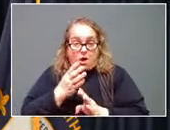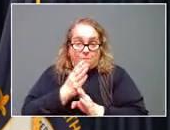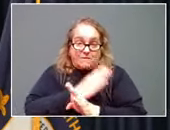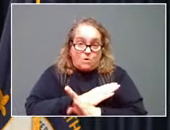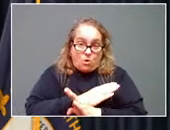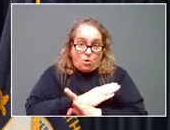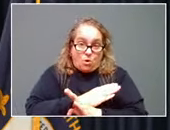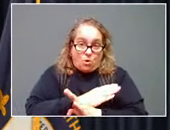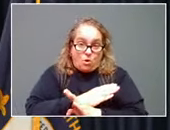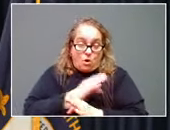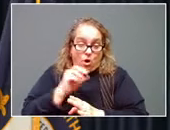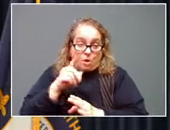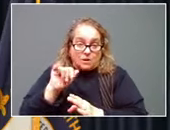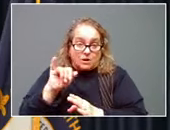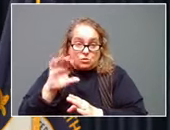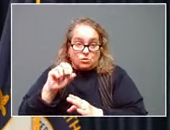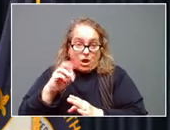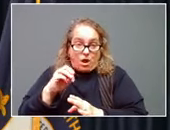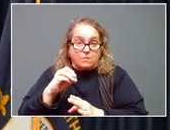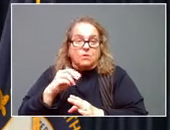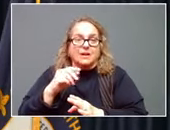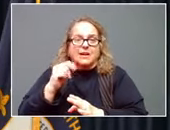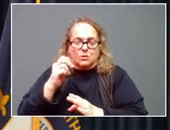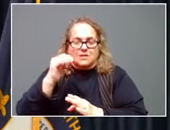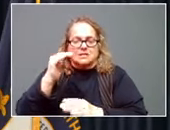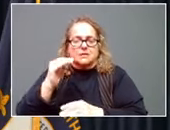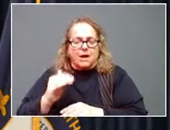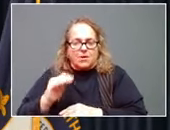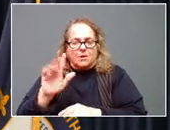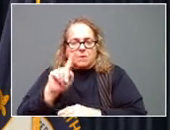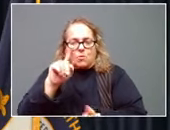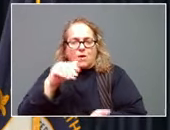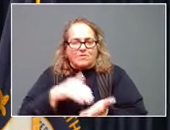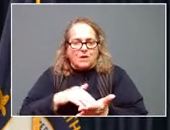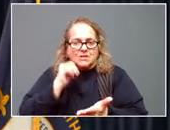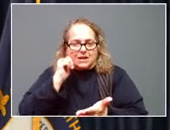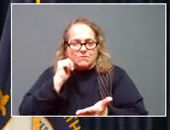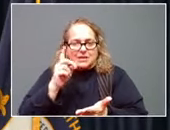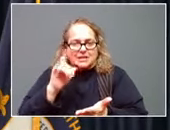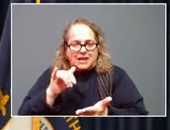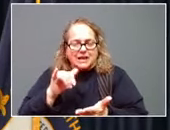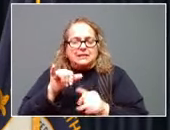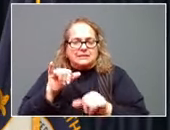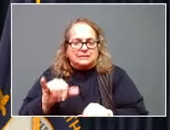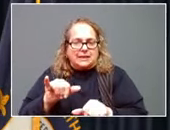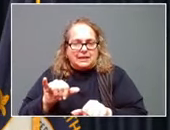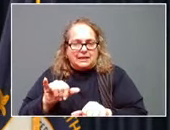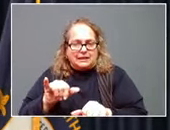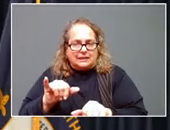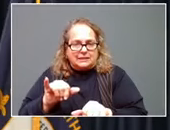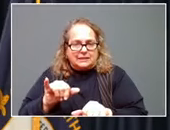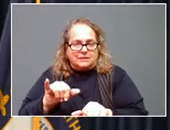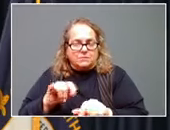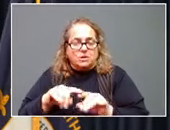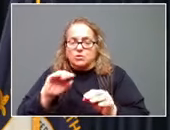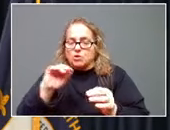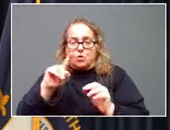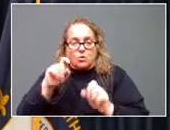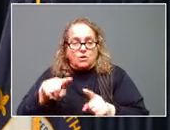it got down to about 1,000 and it stayed there each day. But there's no question with Omicron surging and